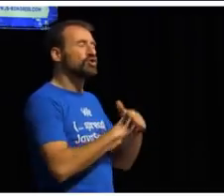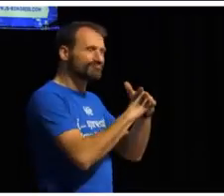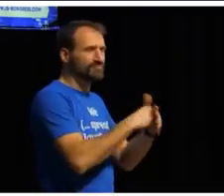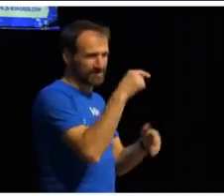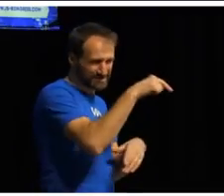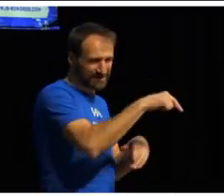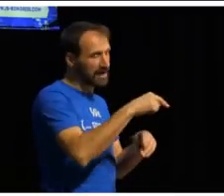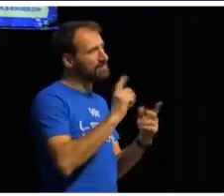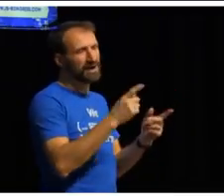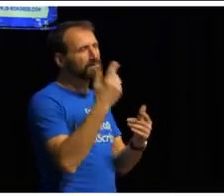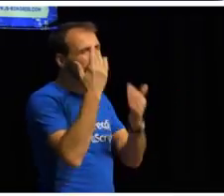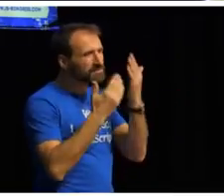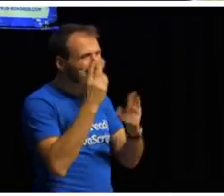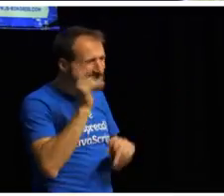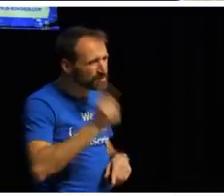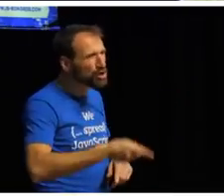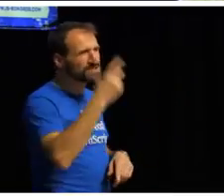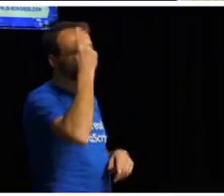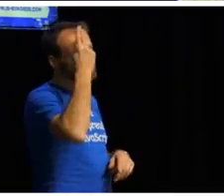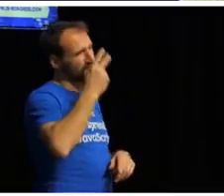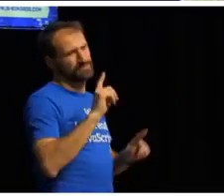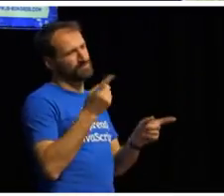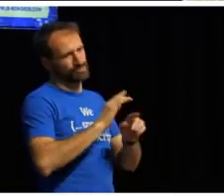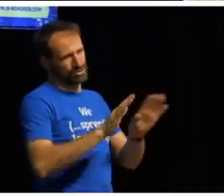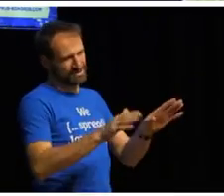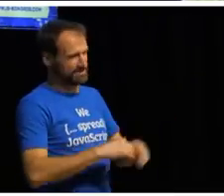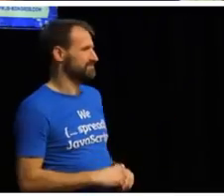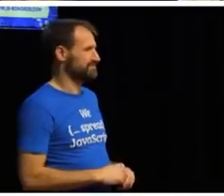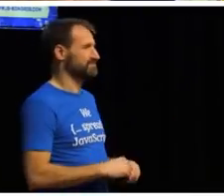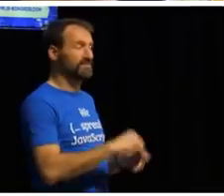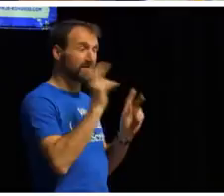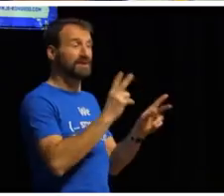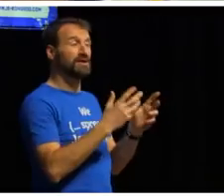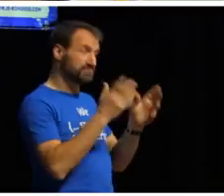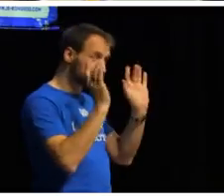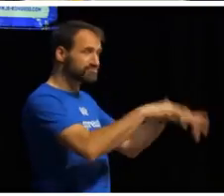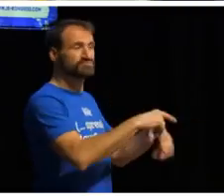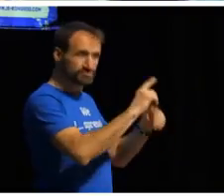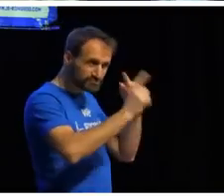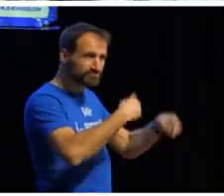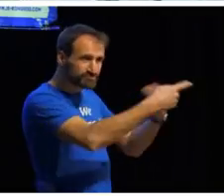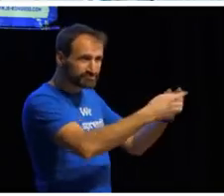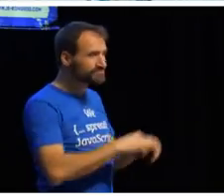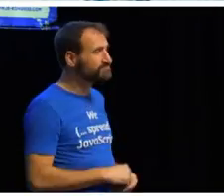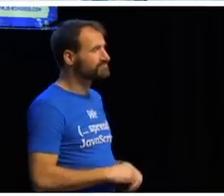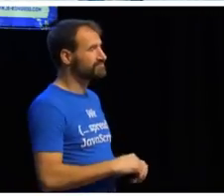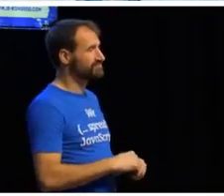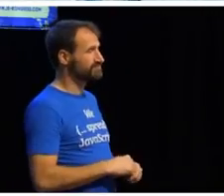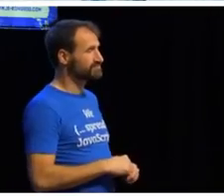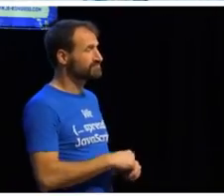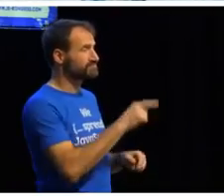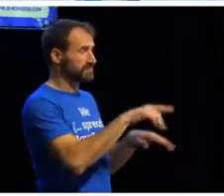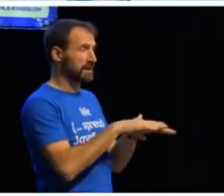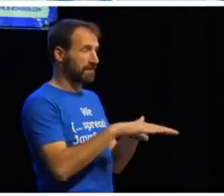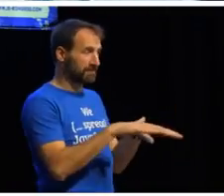point. Good thing for us. So let's run it. Introduce the basics. It does work.